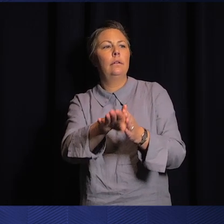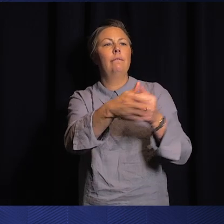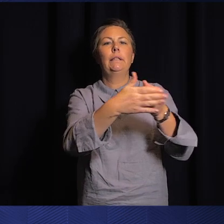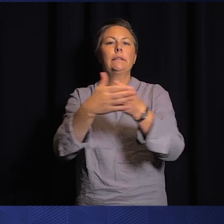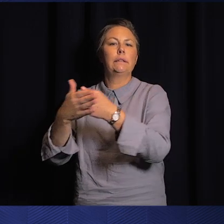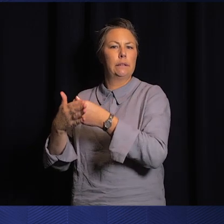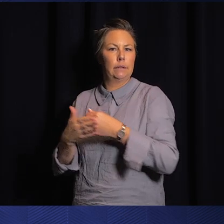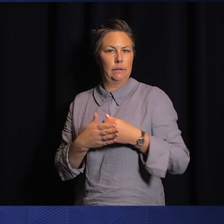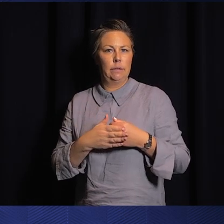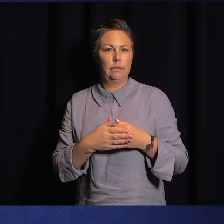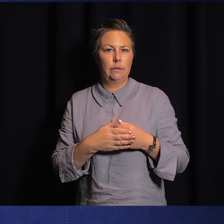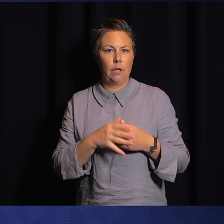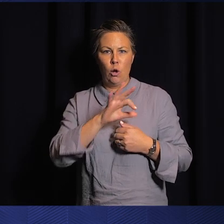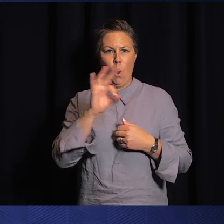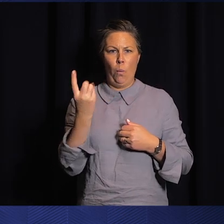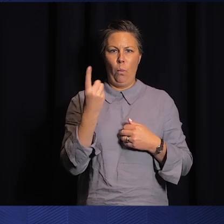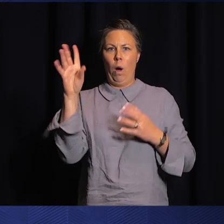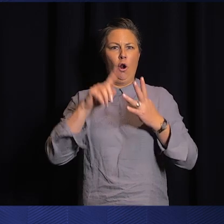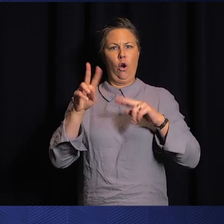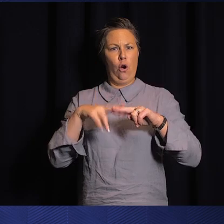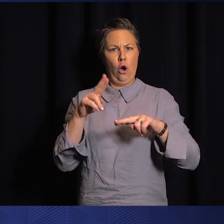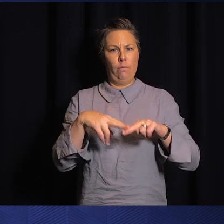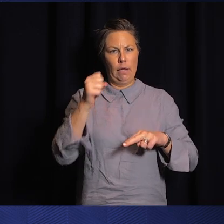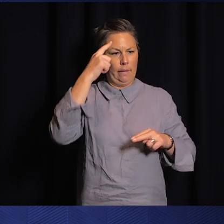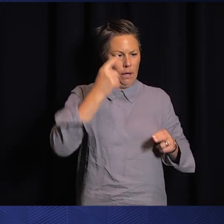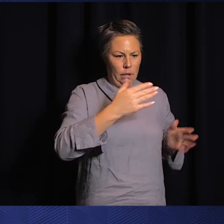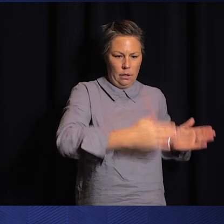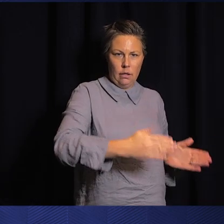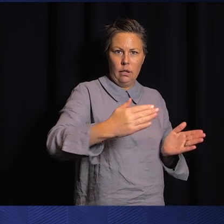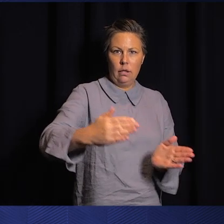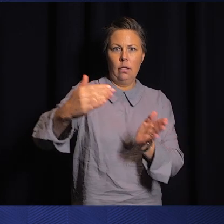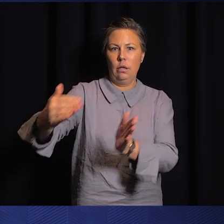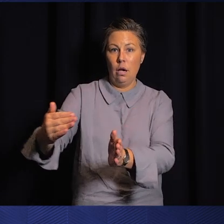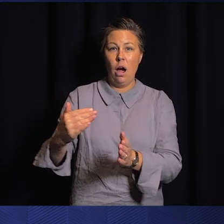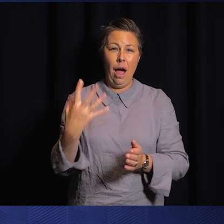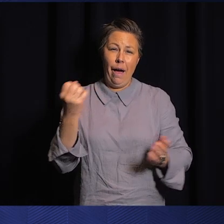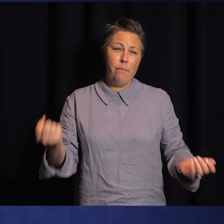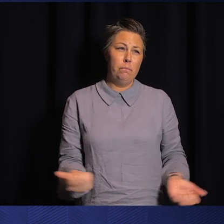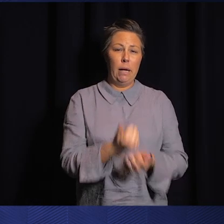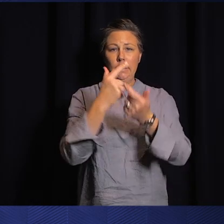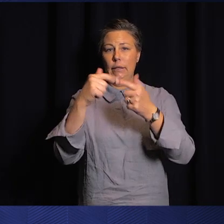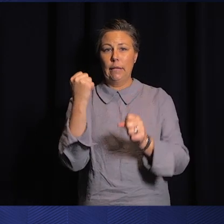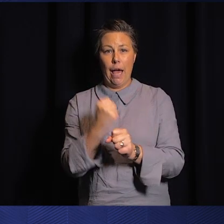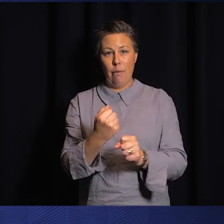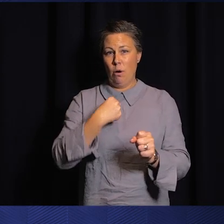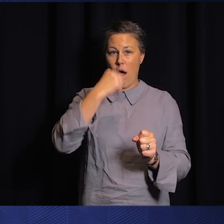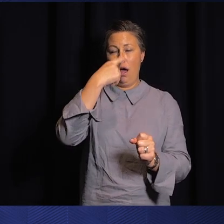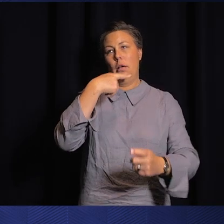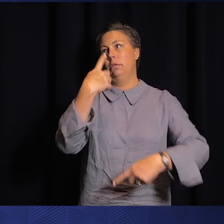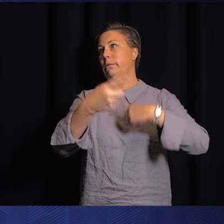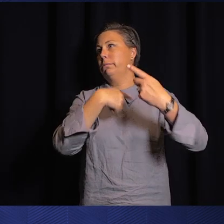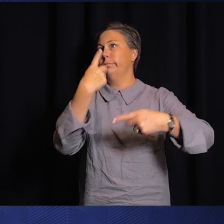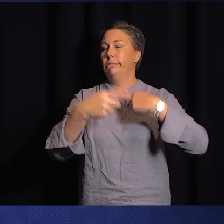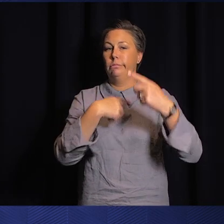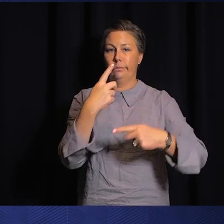many examples that are really important to look at. And